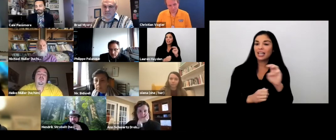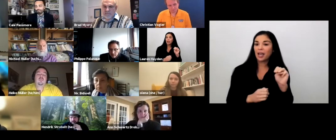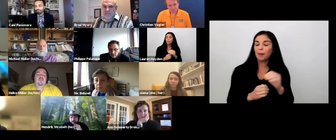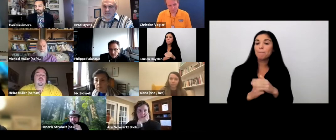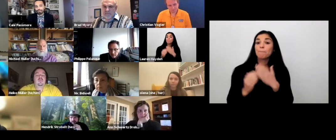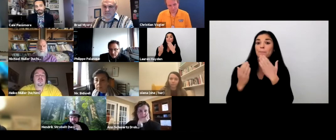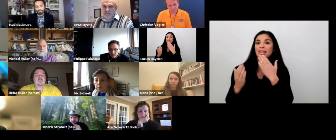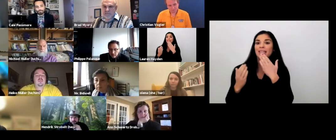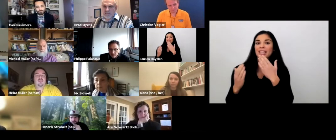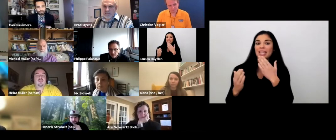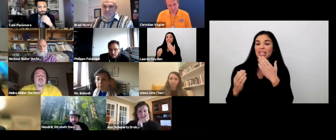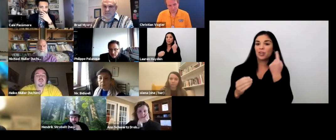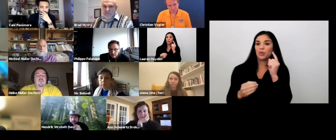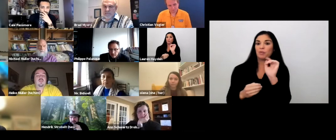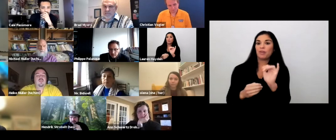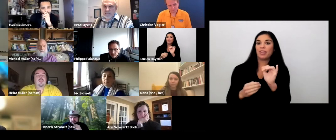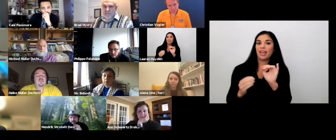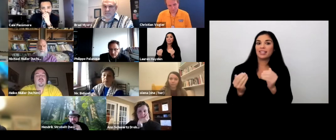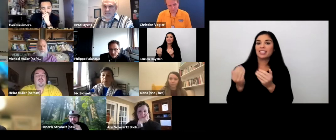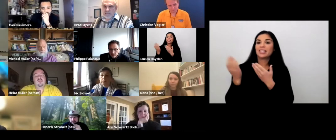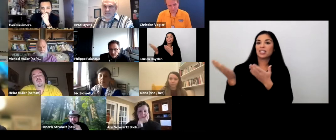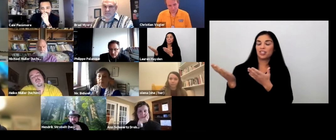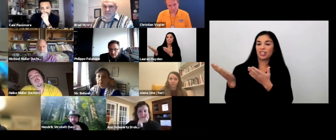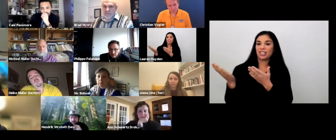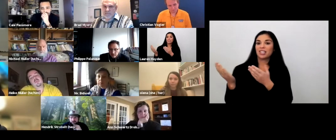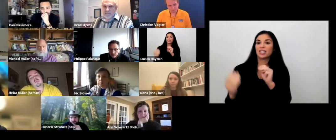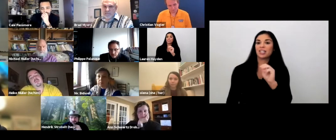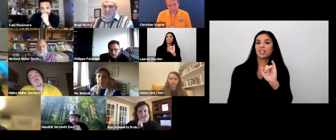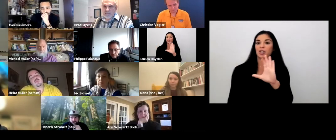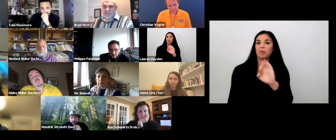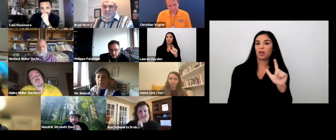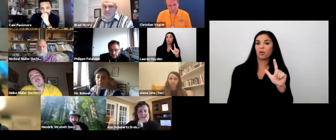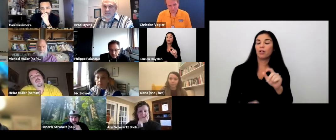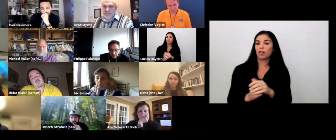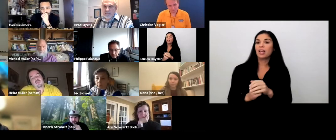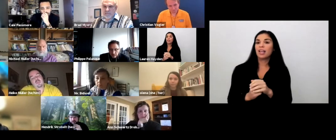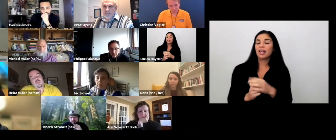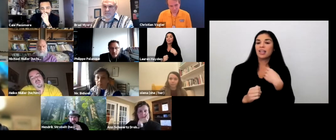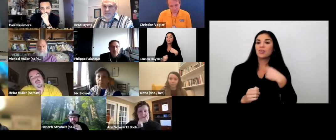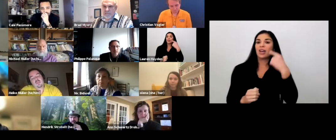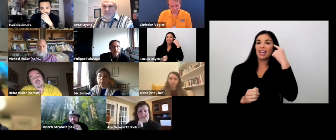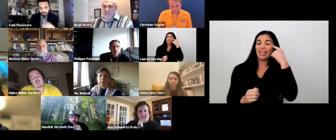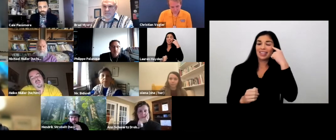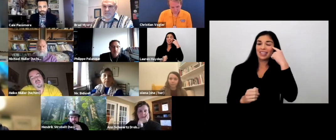that suggestion, Michael. I think another